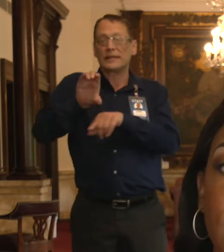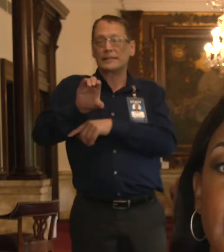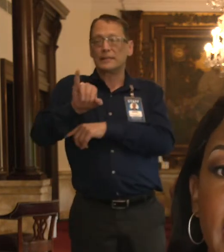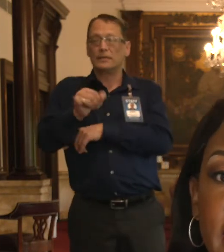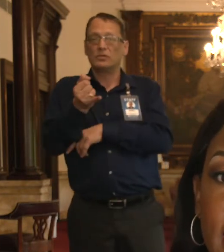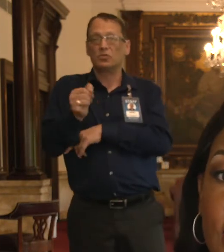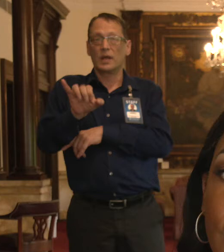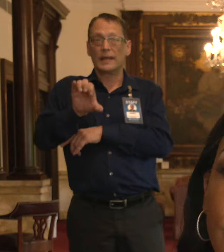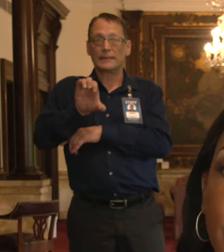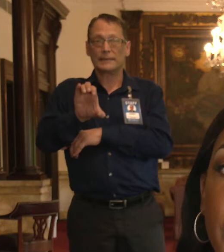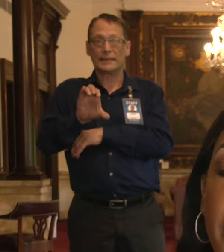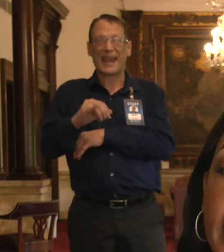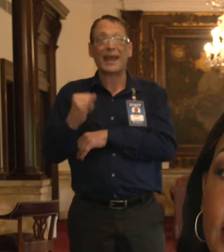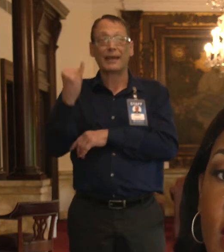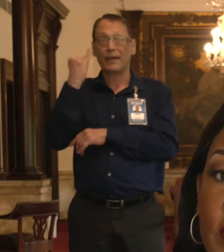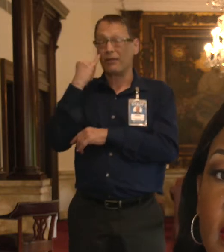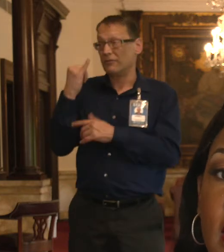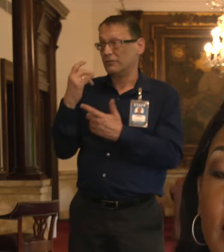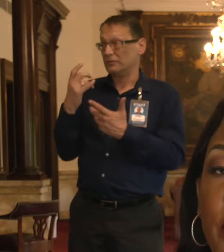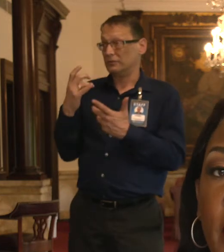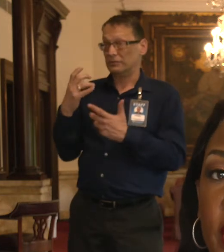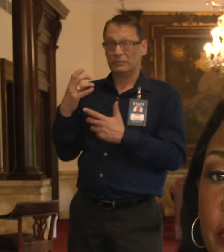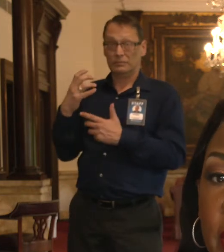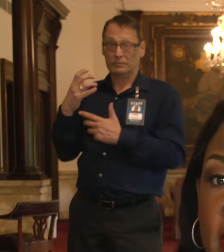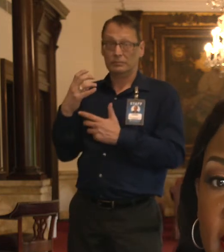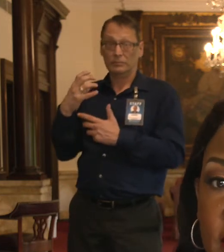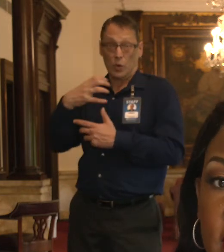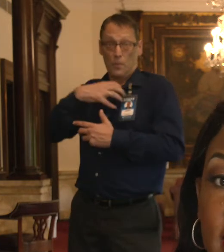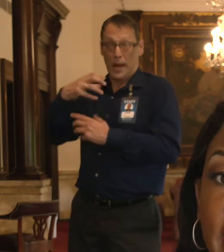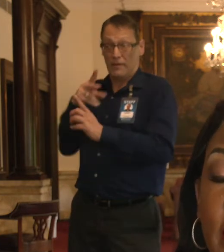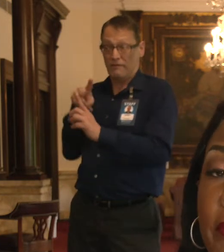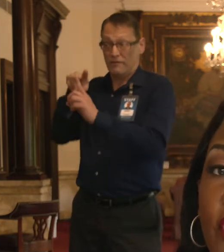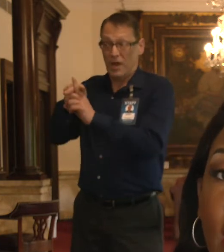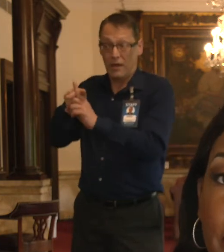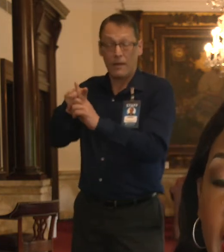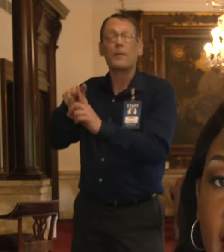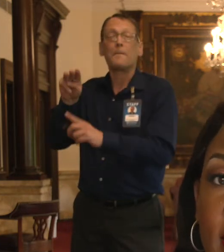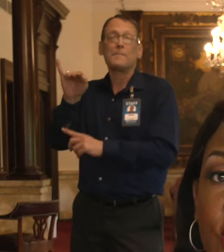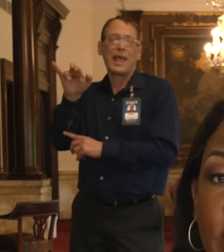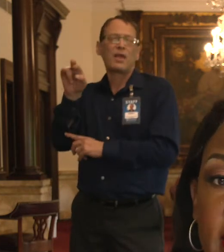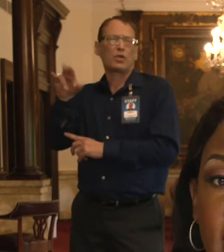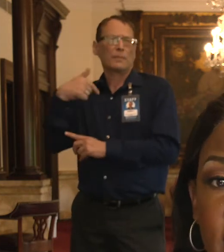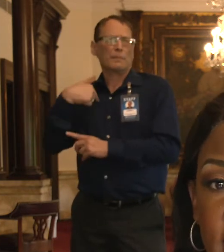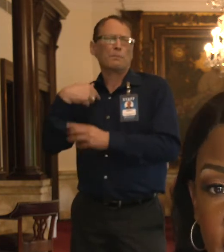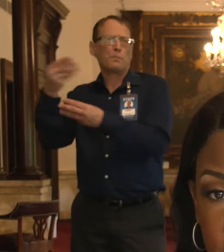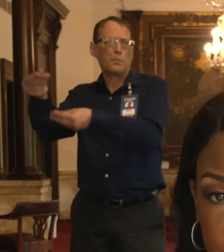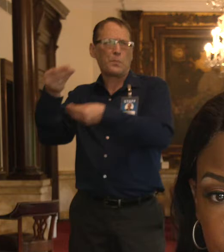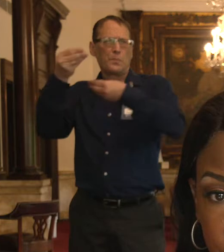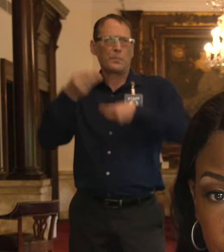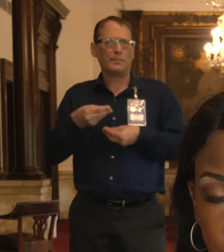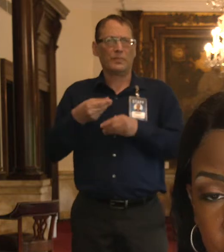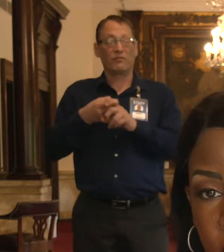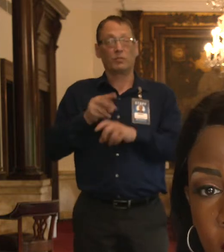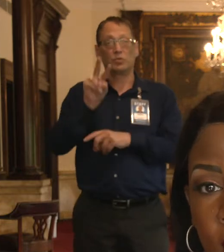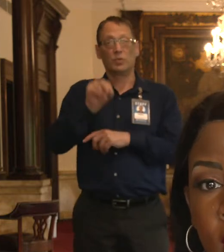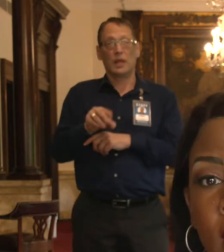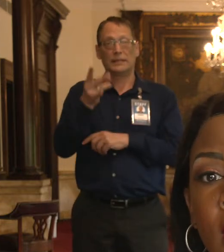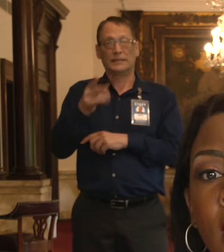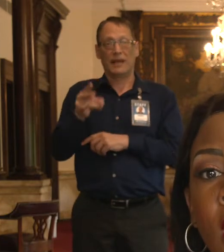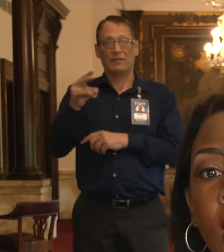complaints to detainees from the mayor's office and the Department of Public Safety dating far back as 2017.